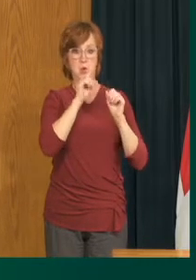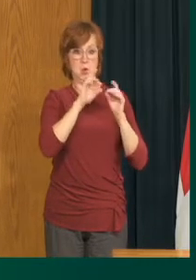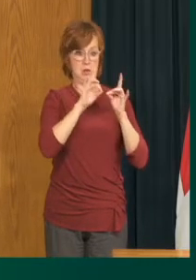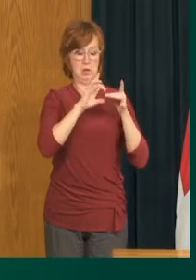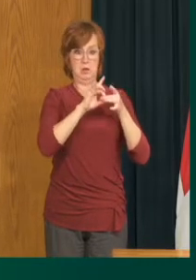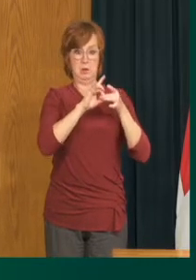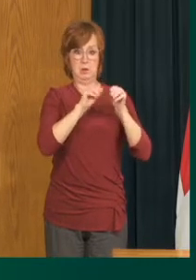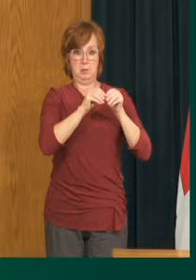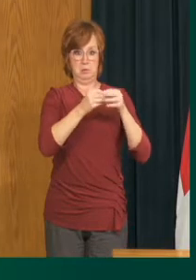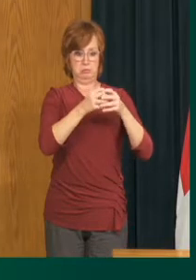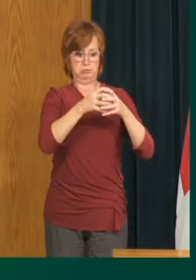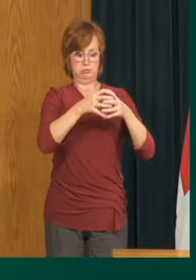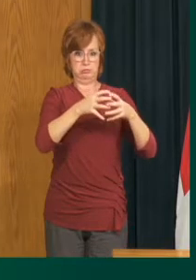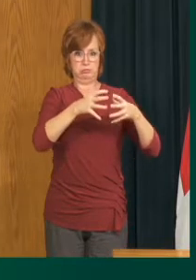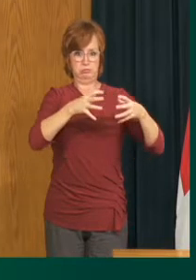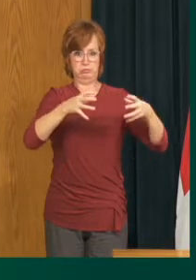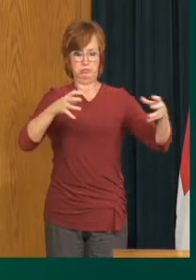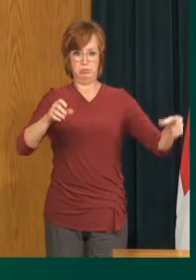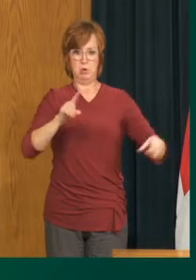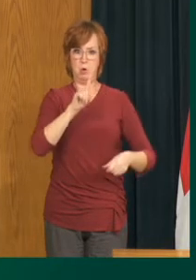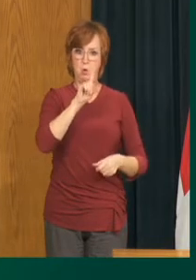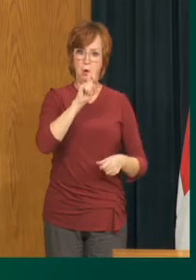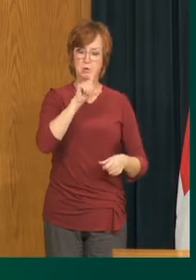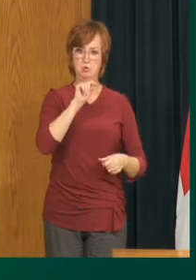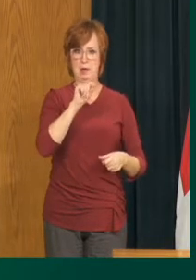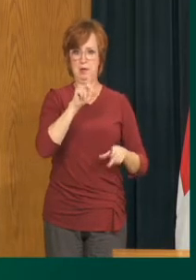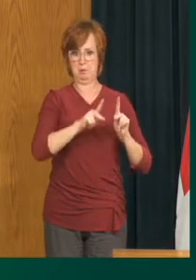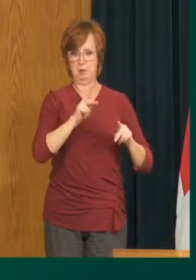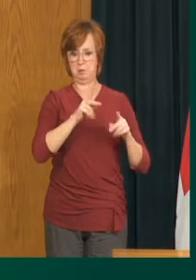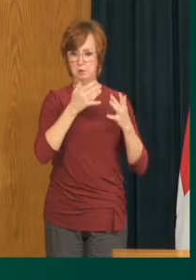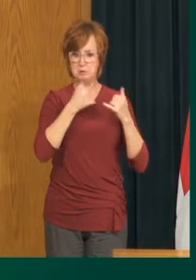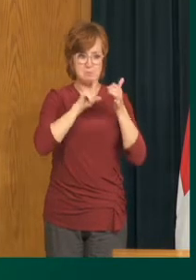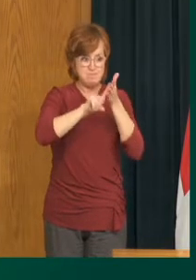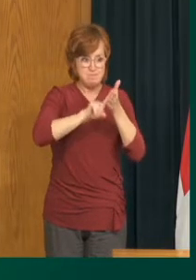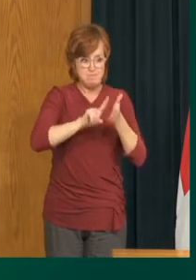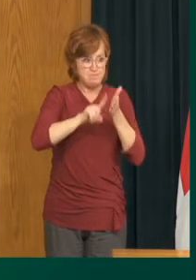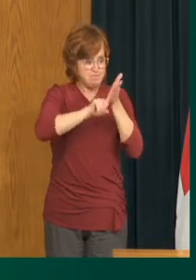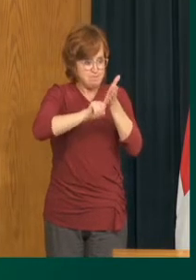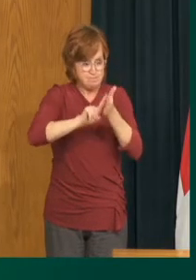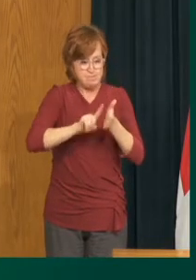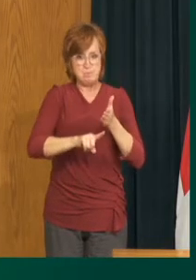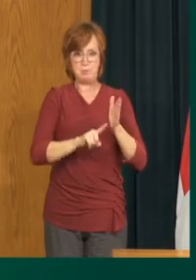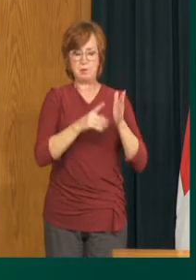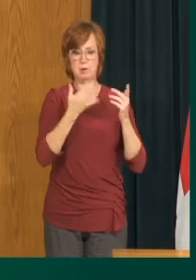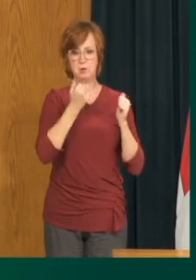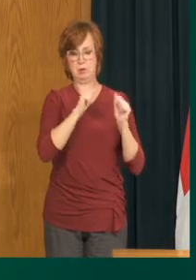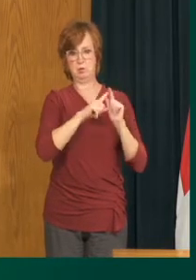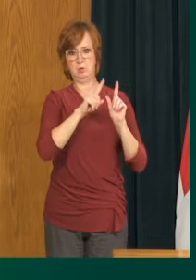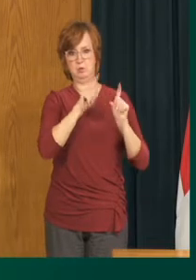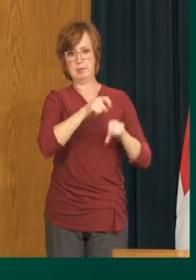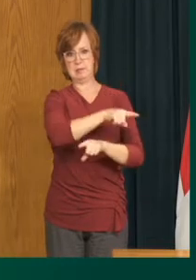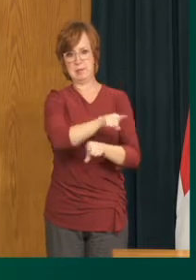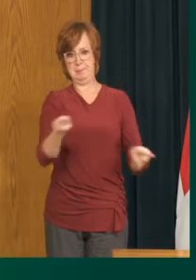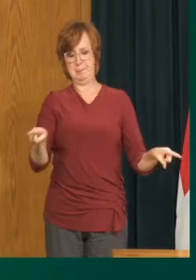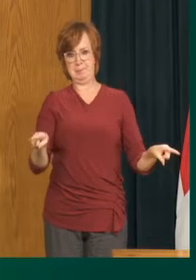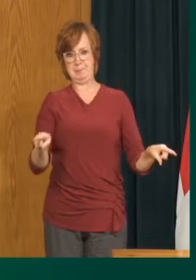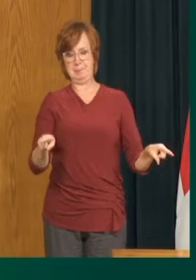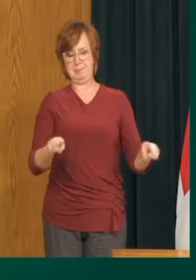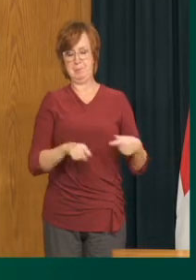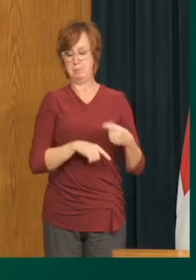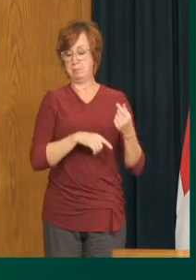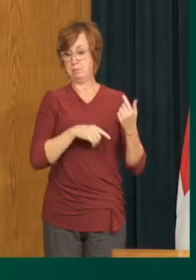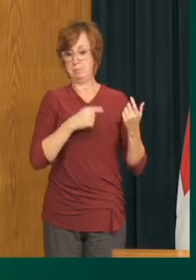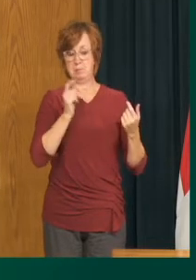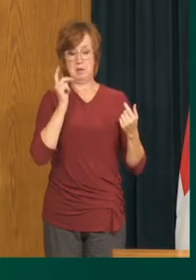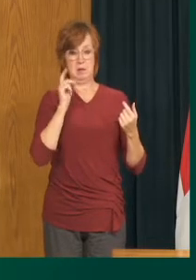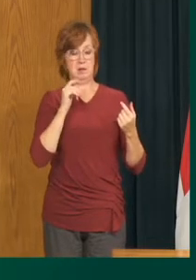snowball very quickly, and that's what we need to avoid as we move forward, because you can start multiple chains of